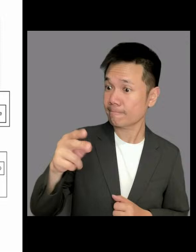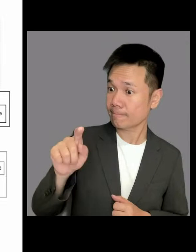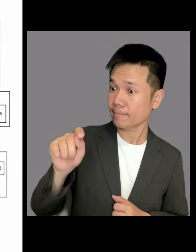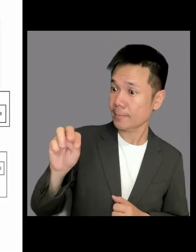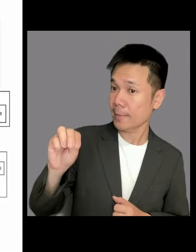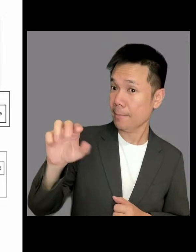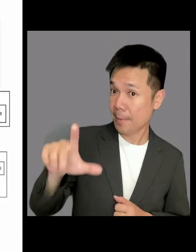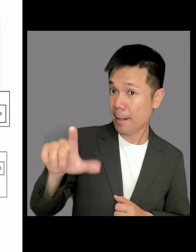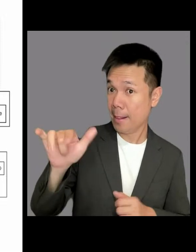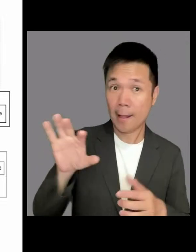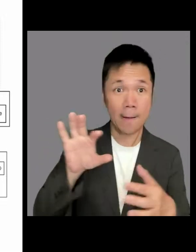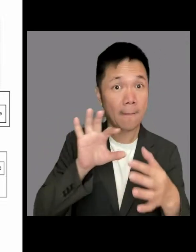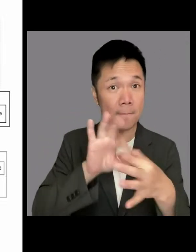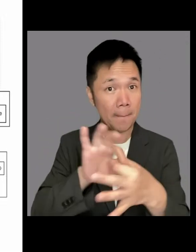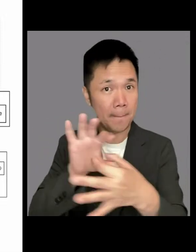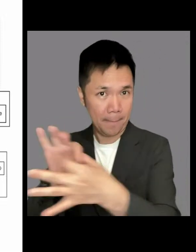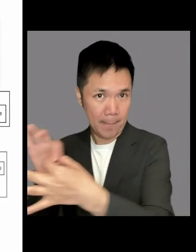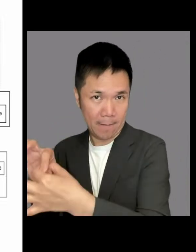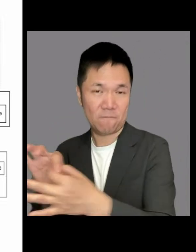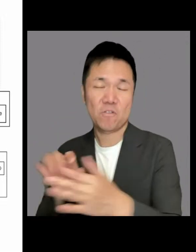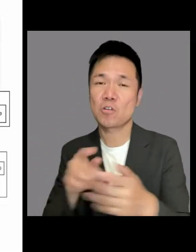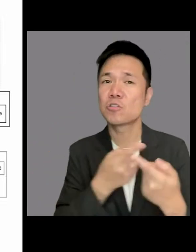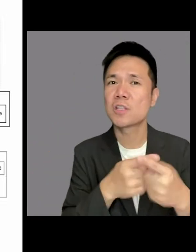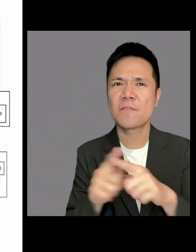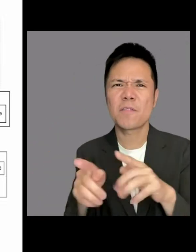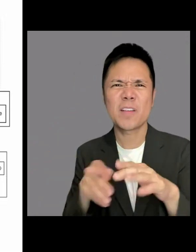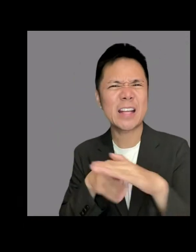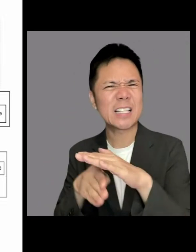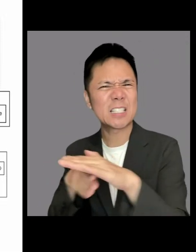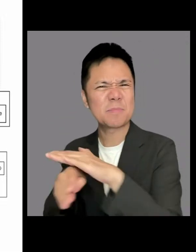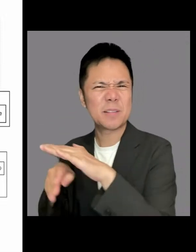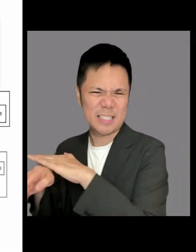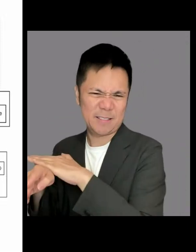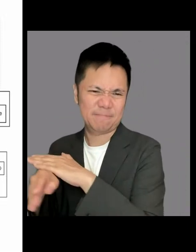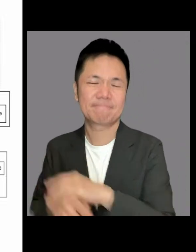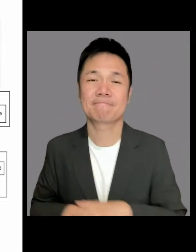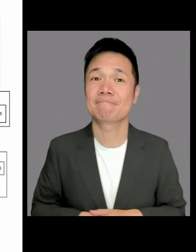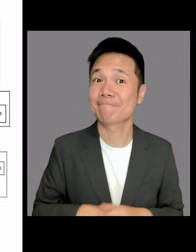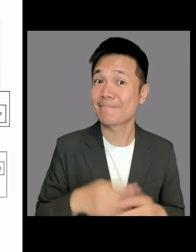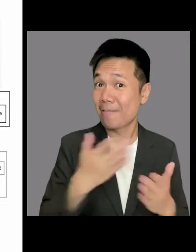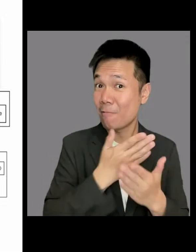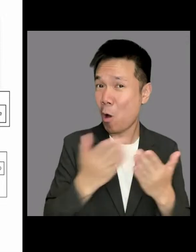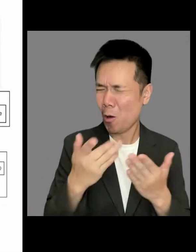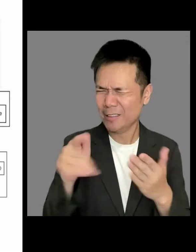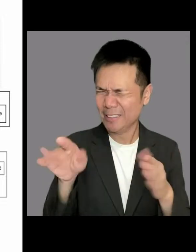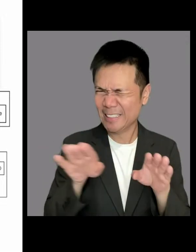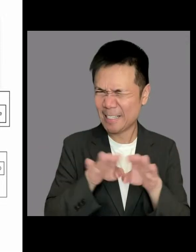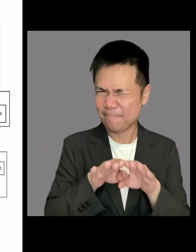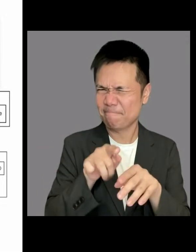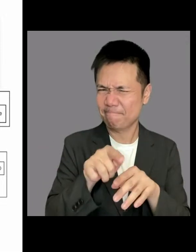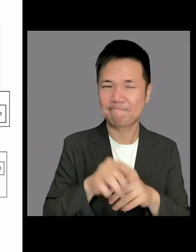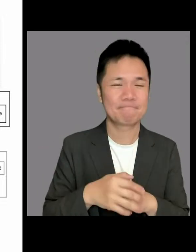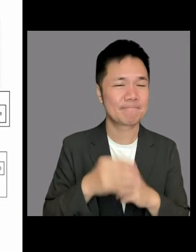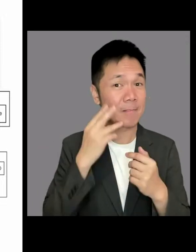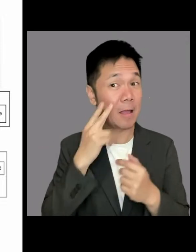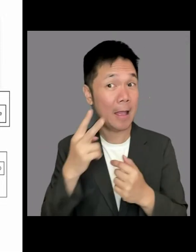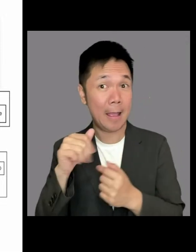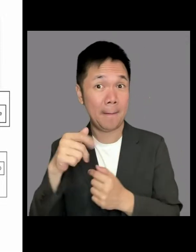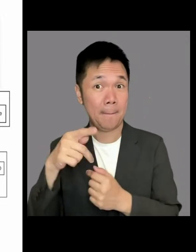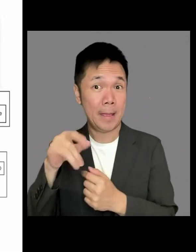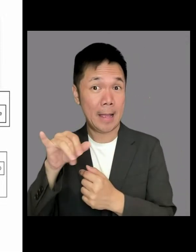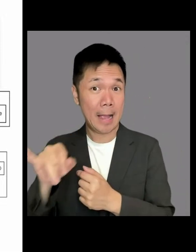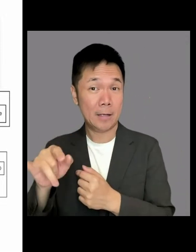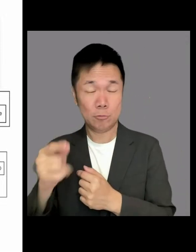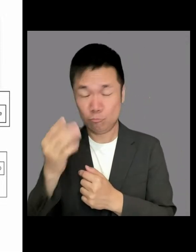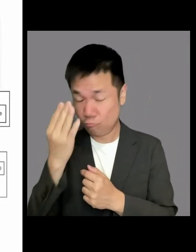And there are a lot of similarities. So understanding the core accessibility API mappings will help you understand all